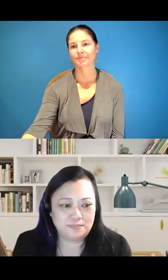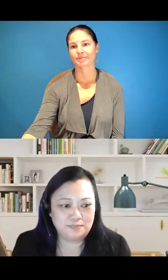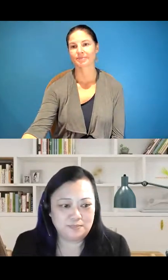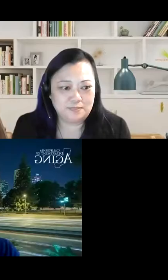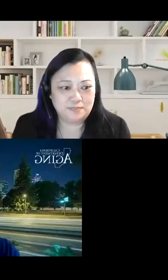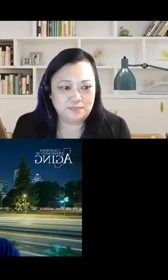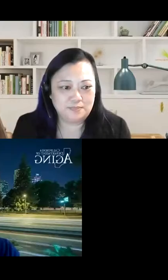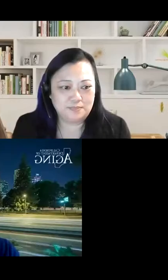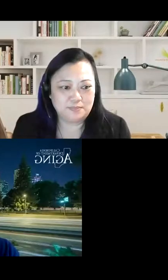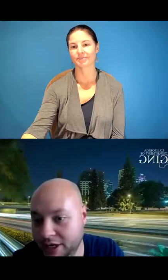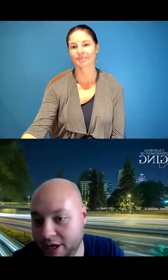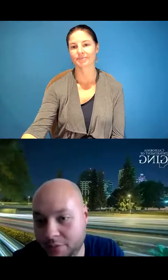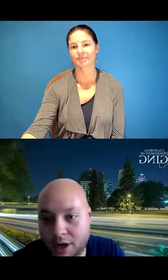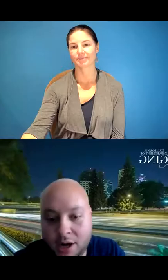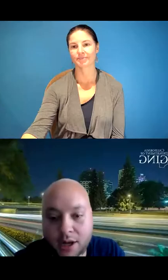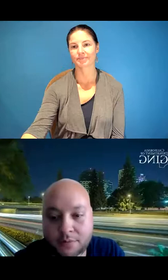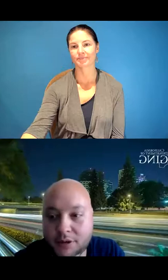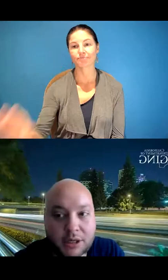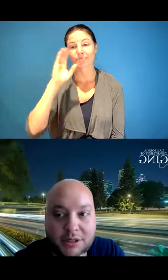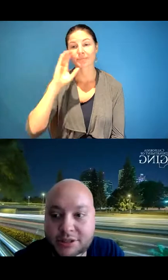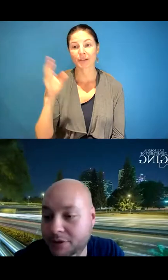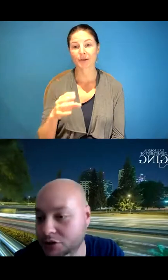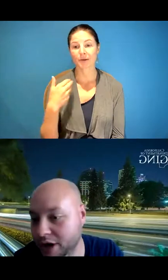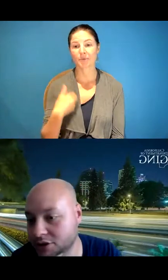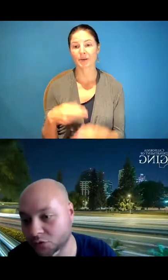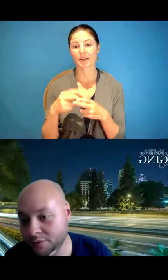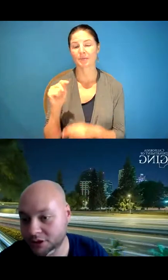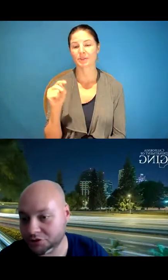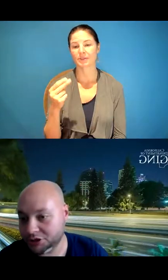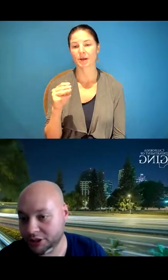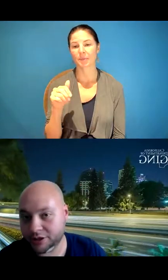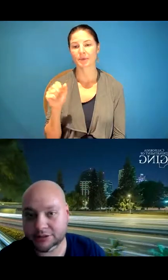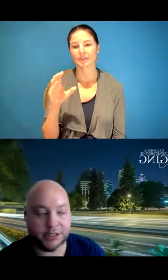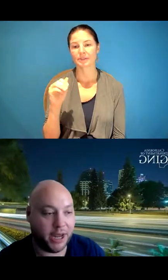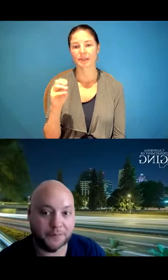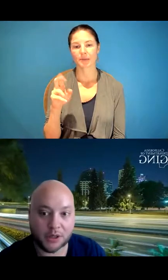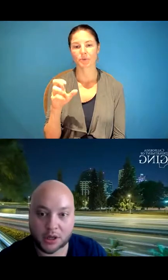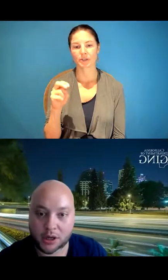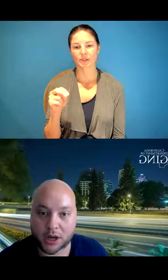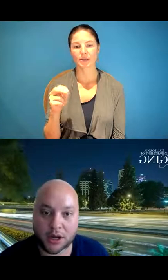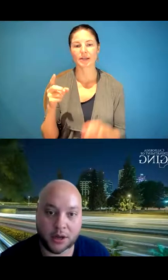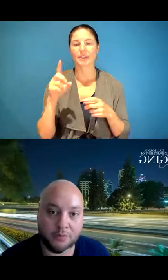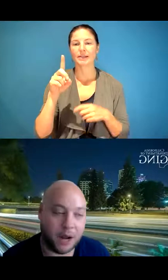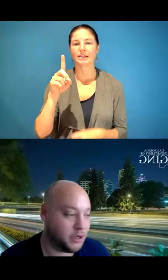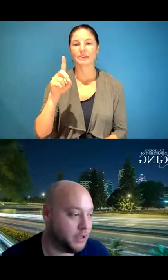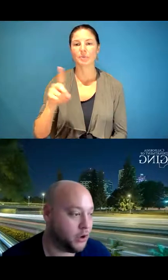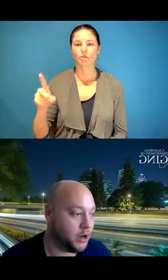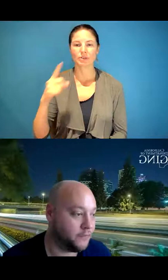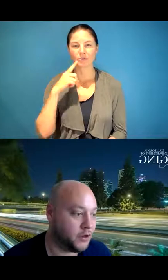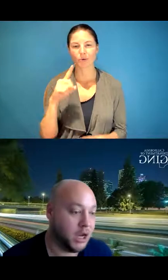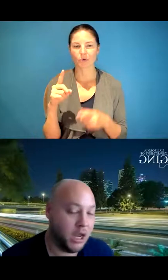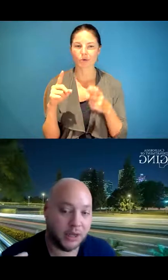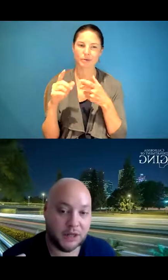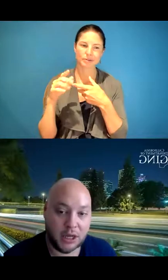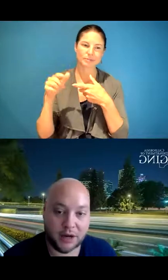Hello, everybody. My name is Thomas Cameron. I am the Deputy Director for Administration here at CDA. I'm going to be going